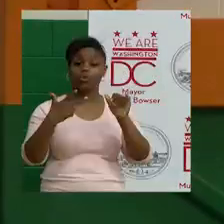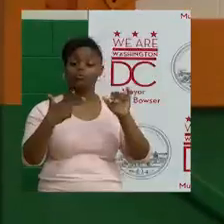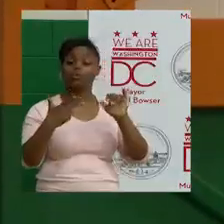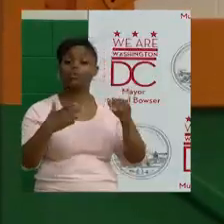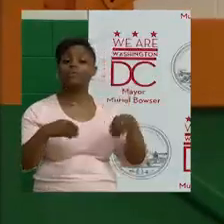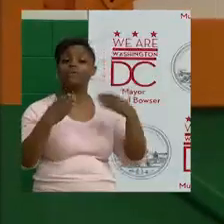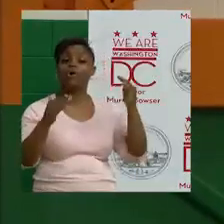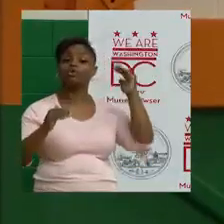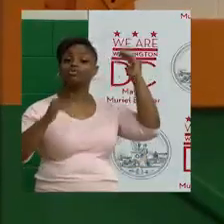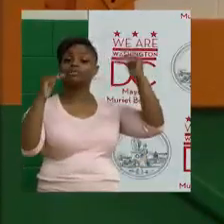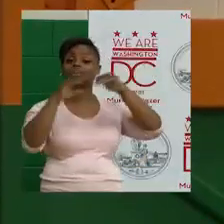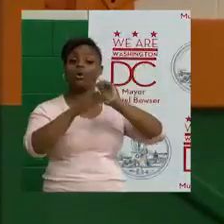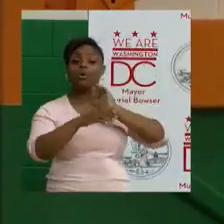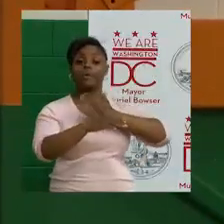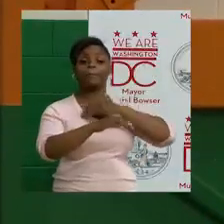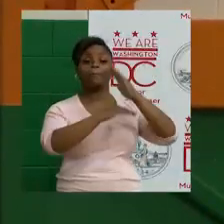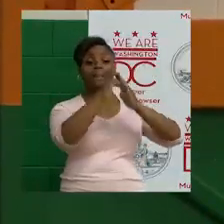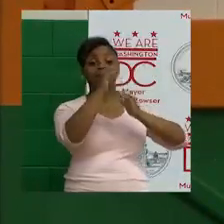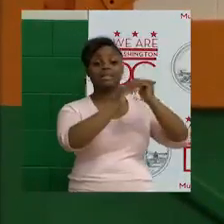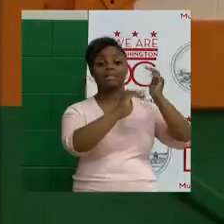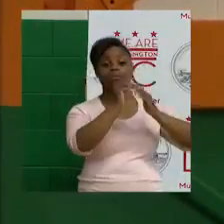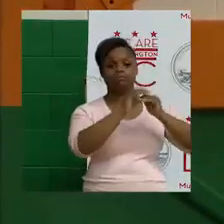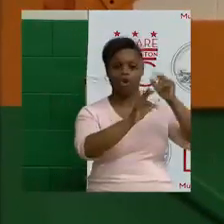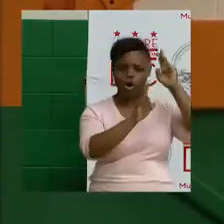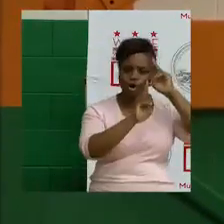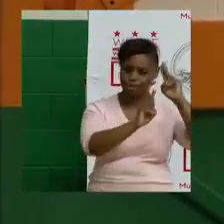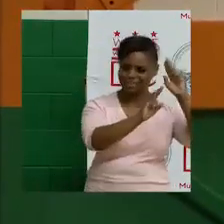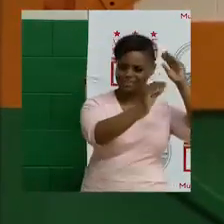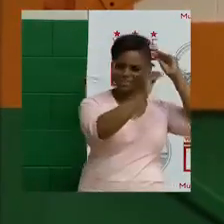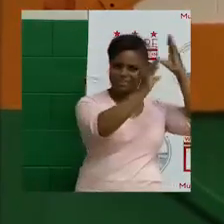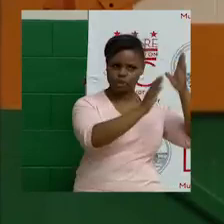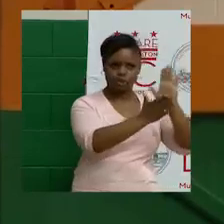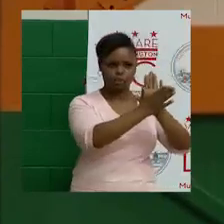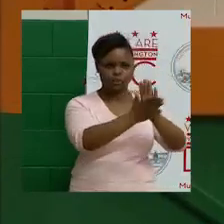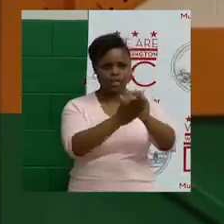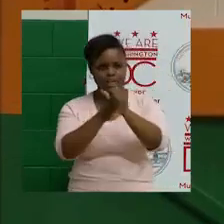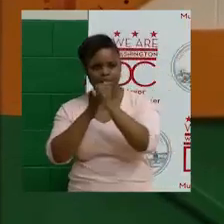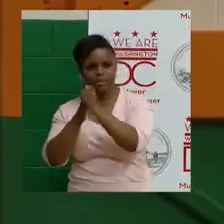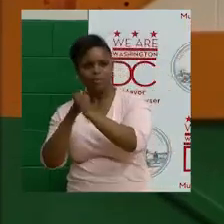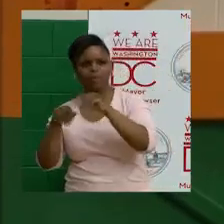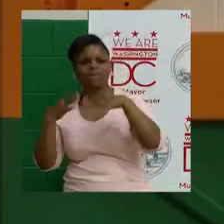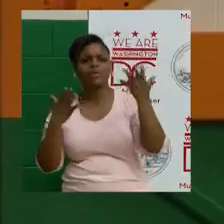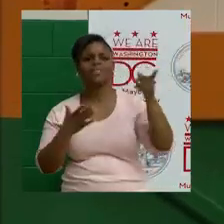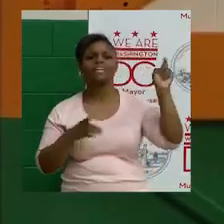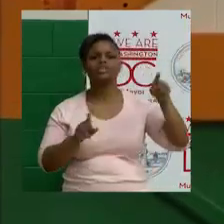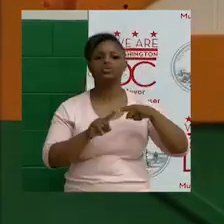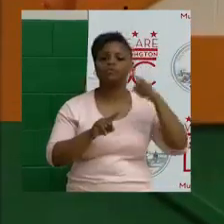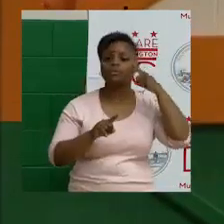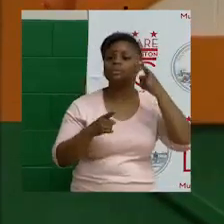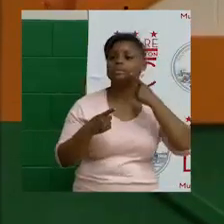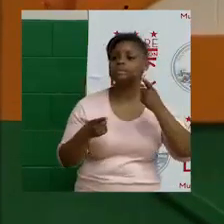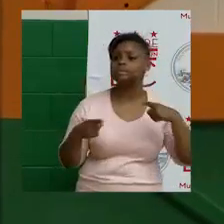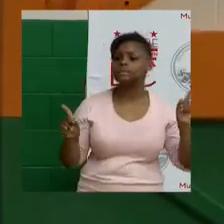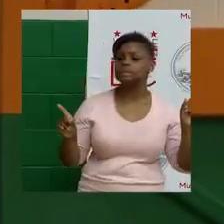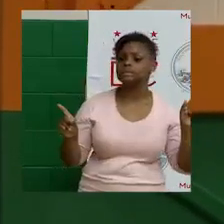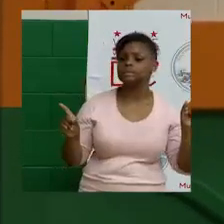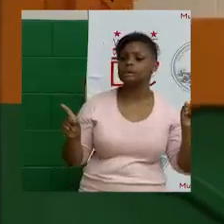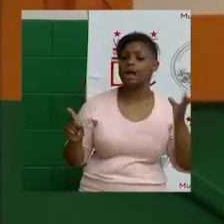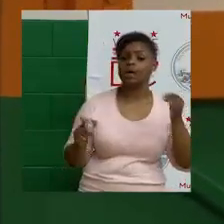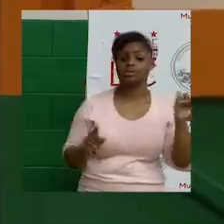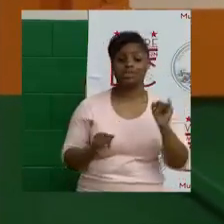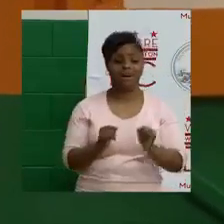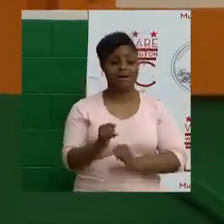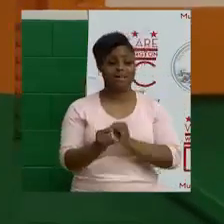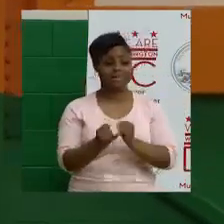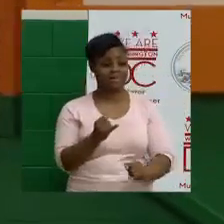our buildings, our honored teachers and school leaders, with what they need to be successful. Lastly, then, in terms of our thematic